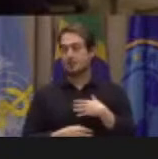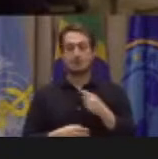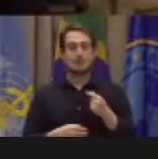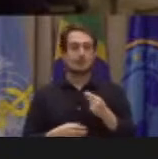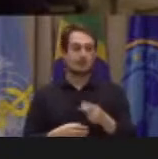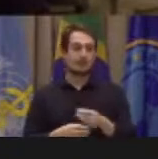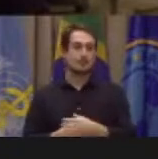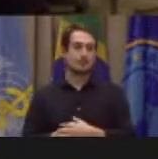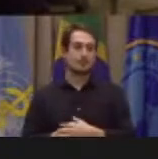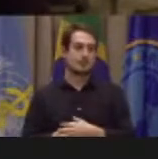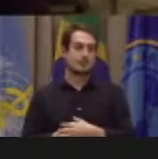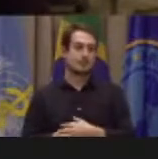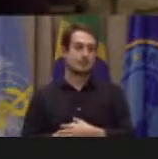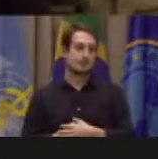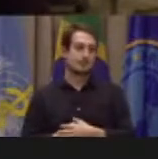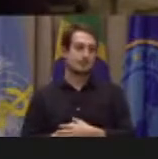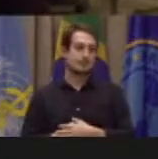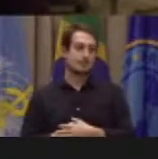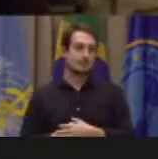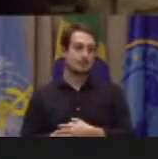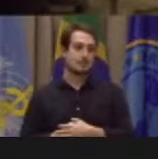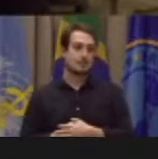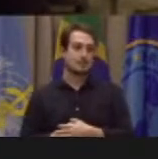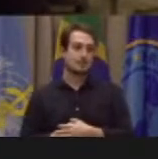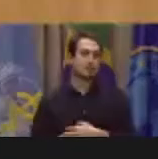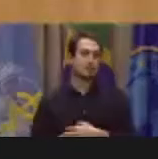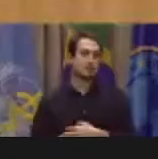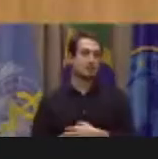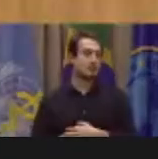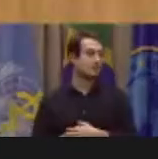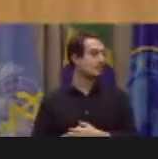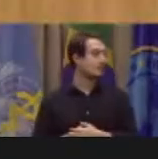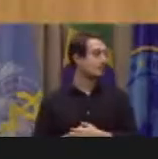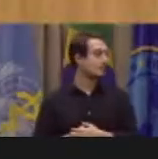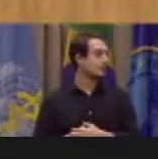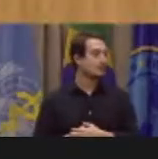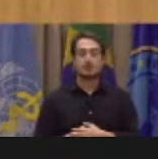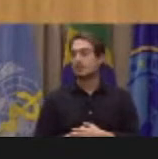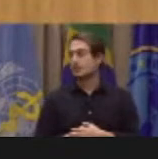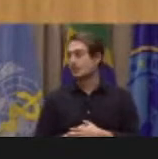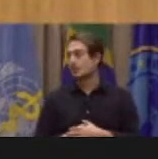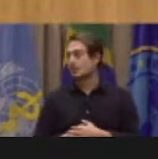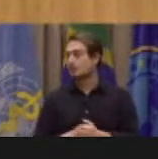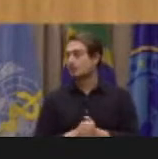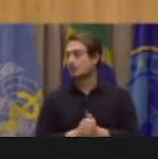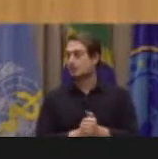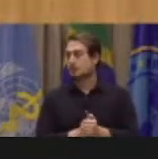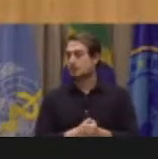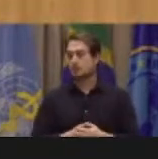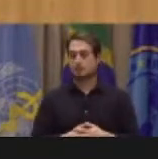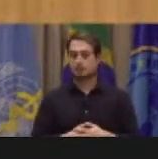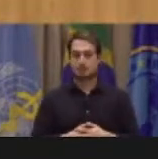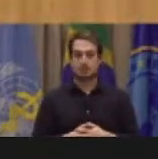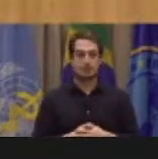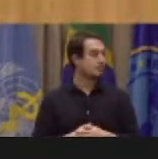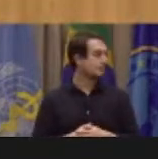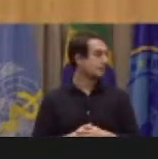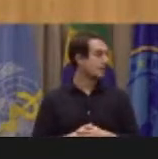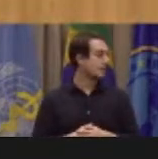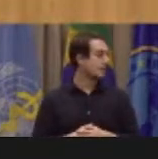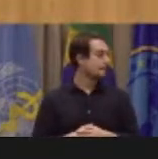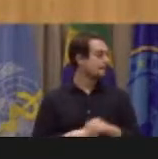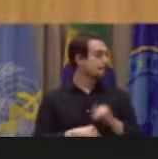So for me, it's simpler. I think this is the right path. Okay? And also thinking